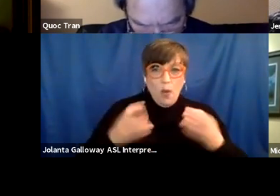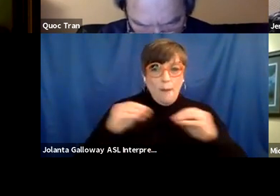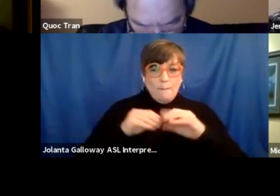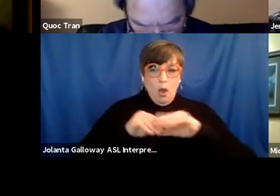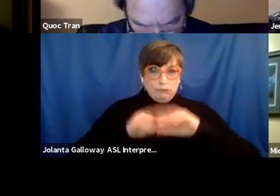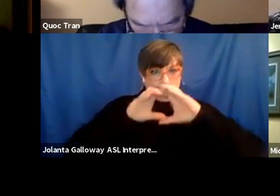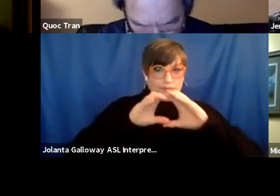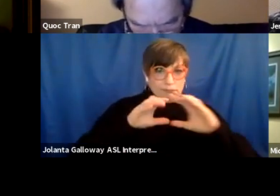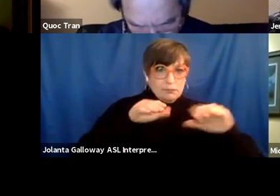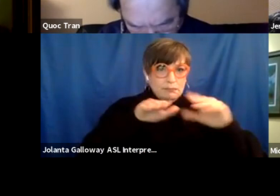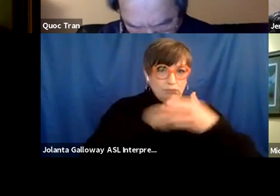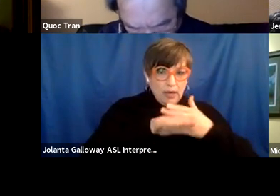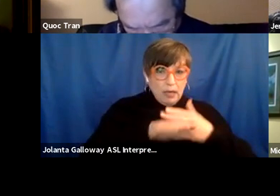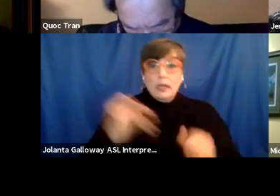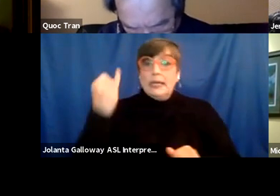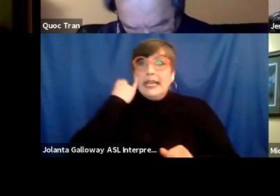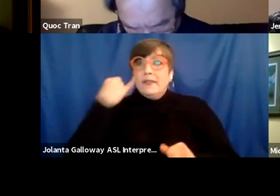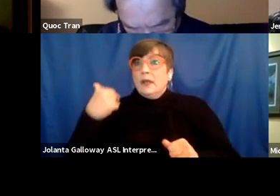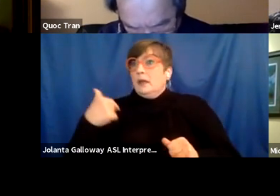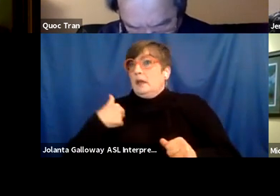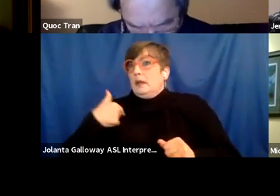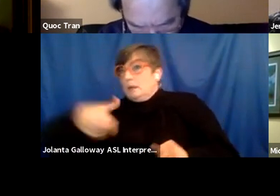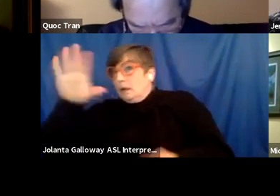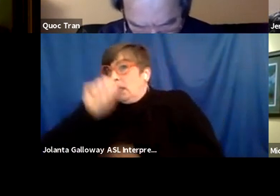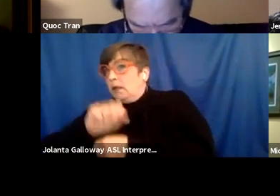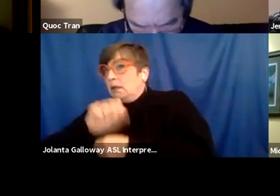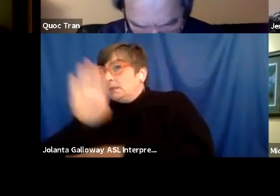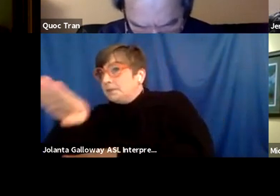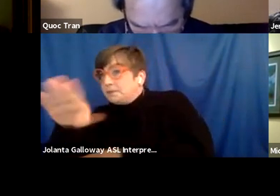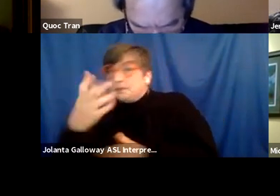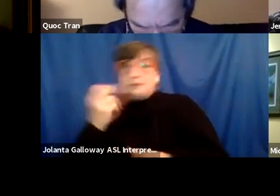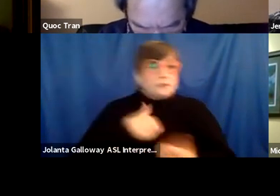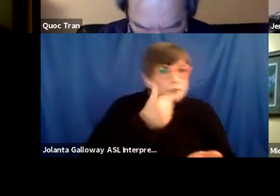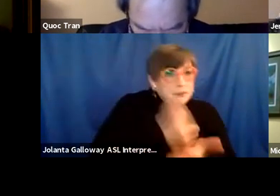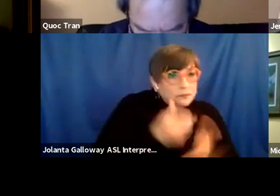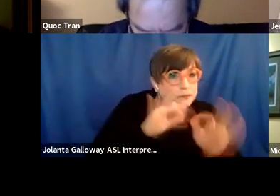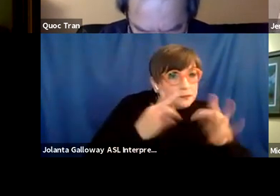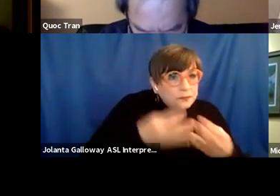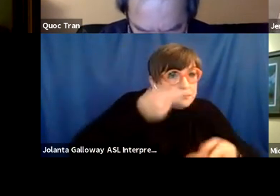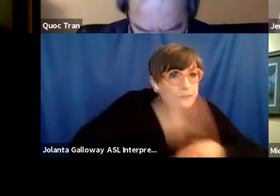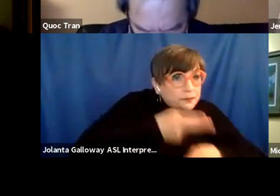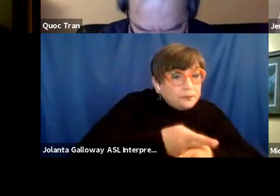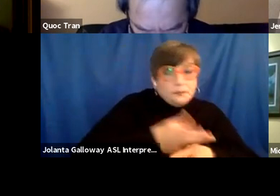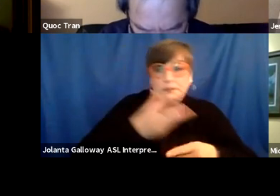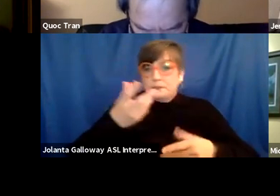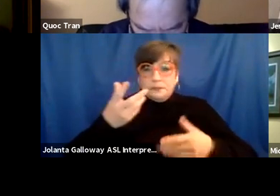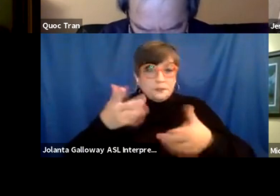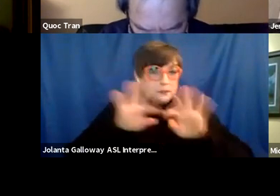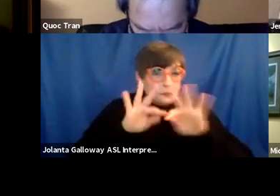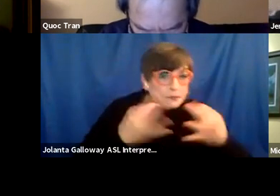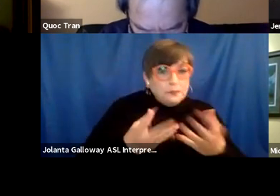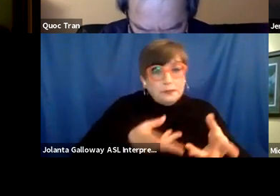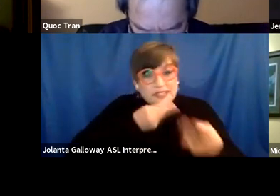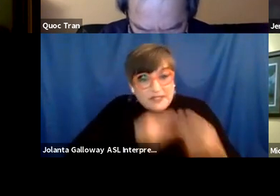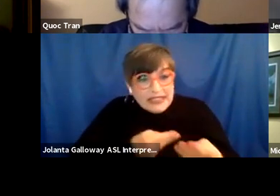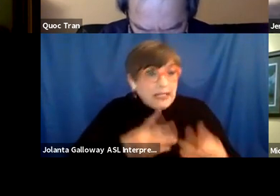it accounts for if they have to work in the afternoon or if they're helping their family with a job, or if they're helping their younger